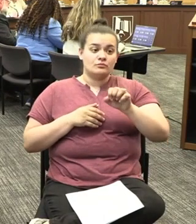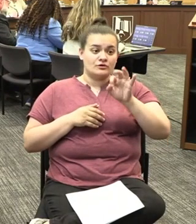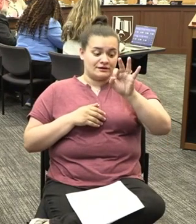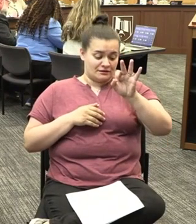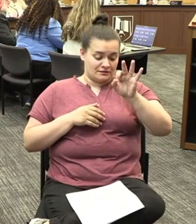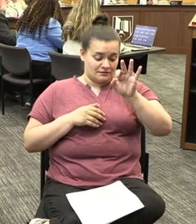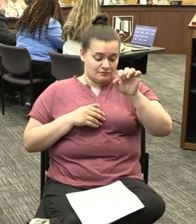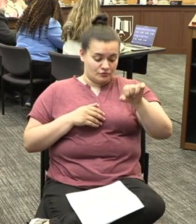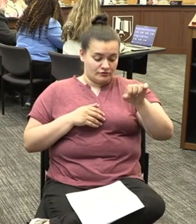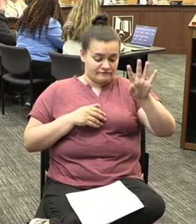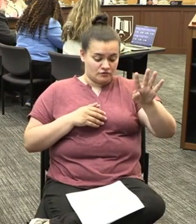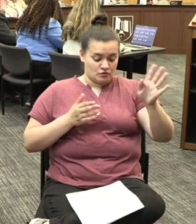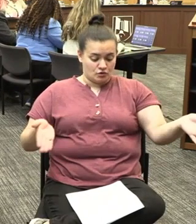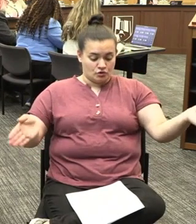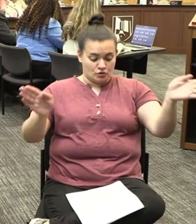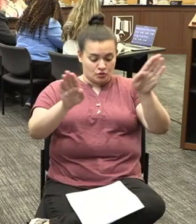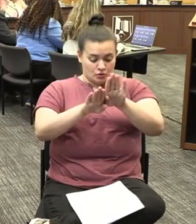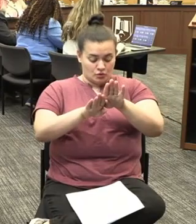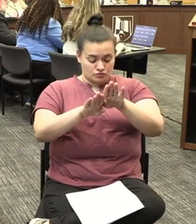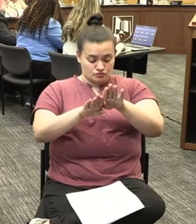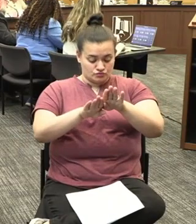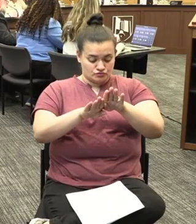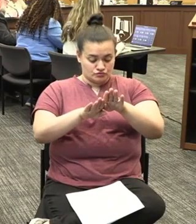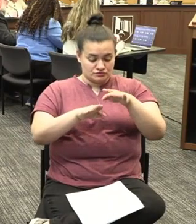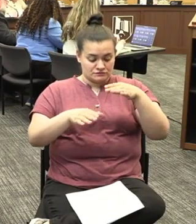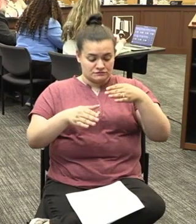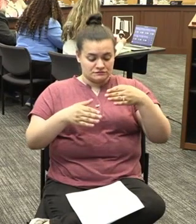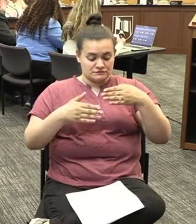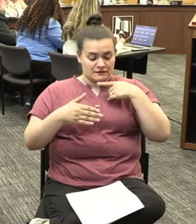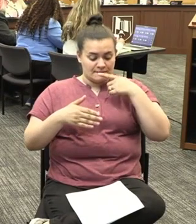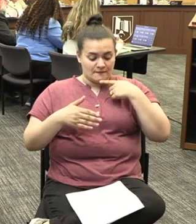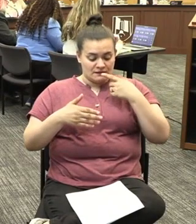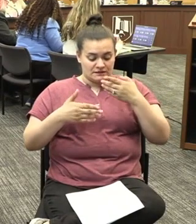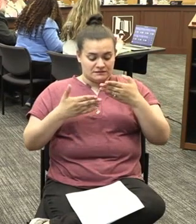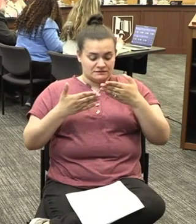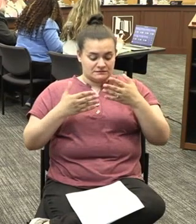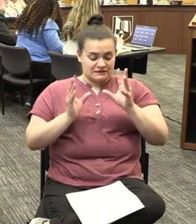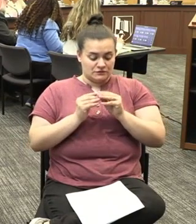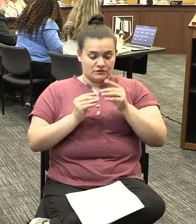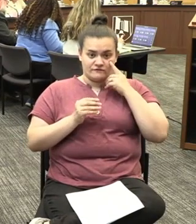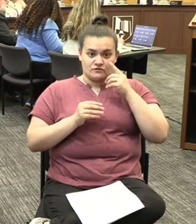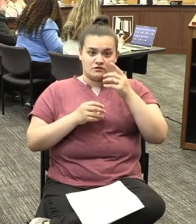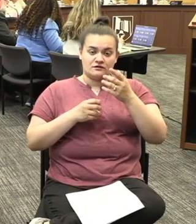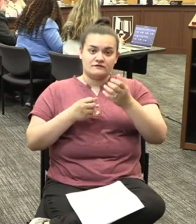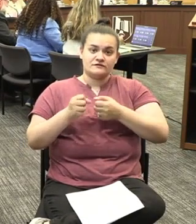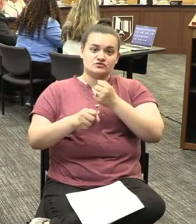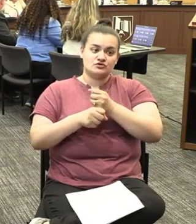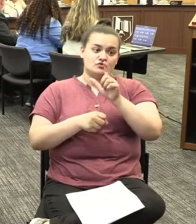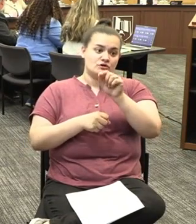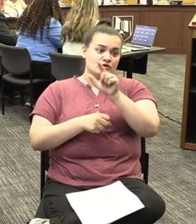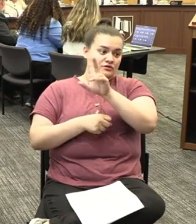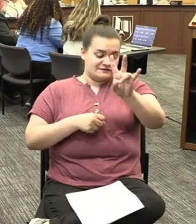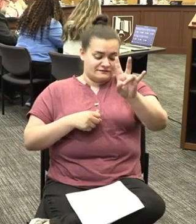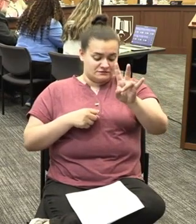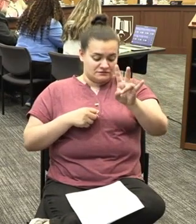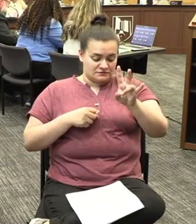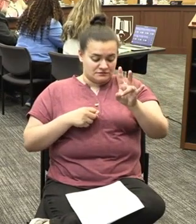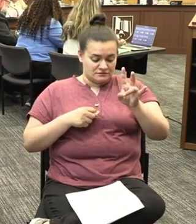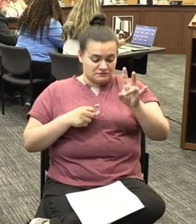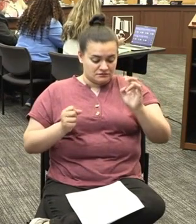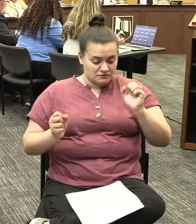3.9.4, we are going to close the public hearing on the budget for fiscal year 2027. So move. No, next is the